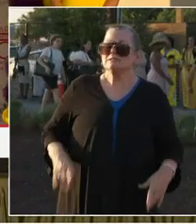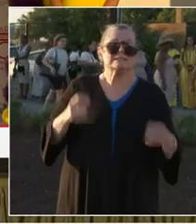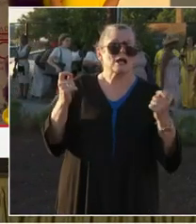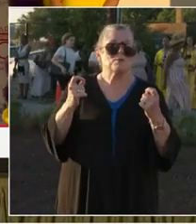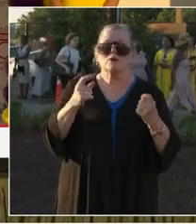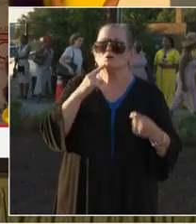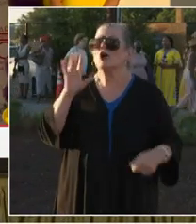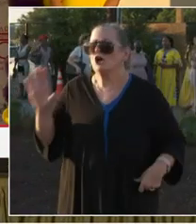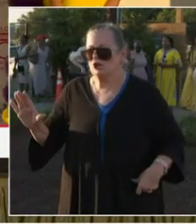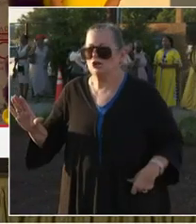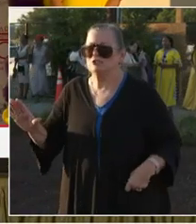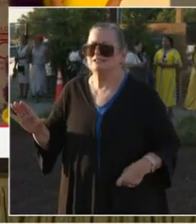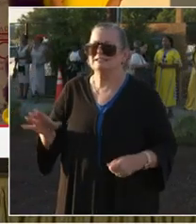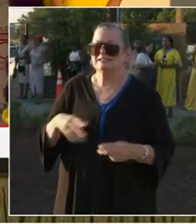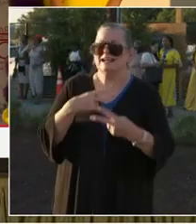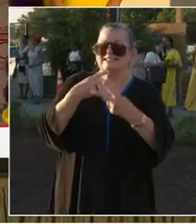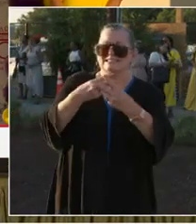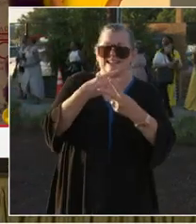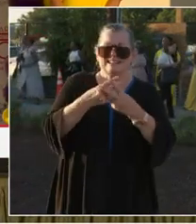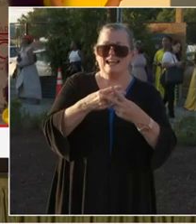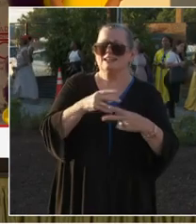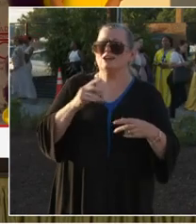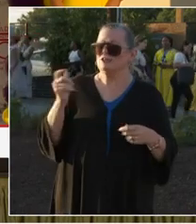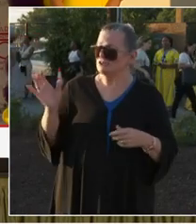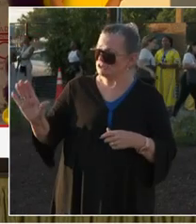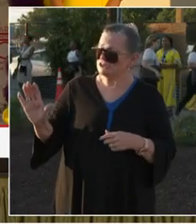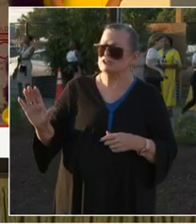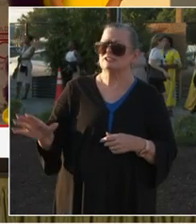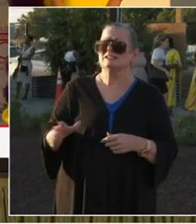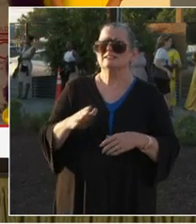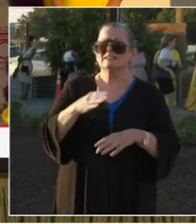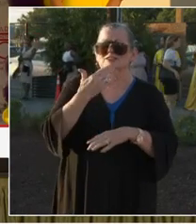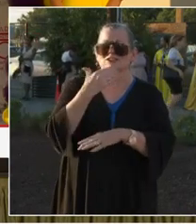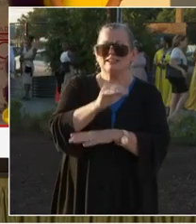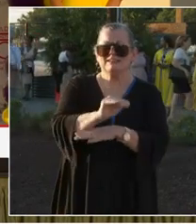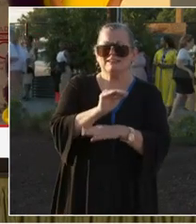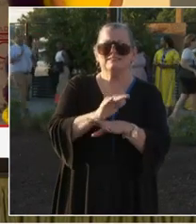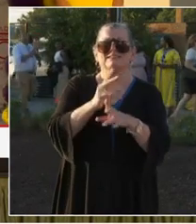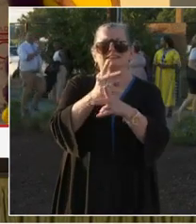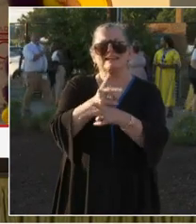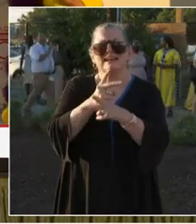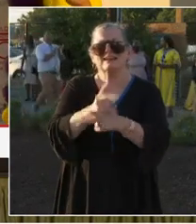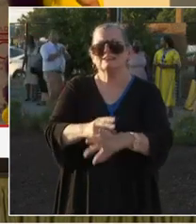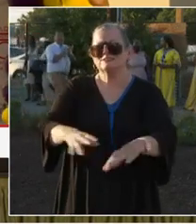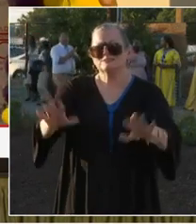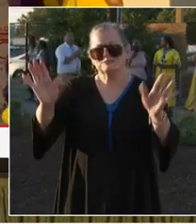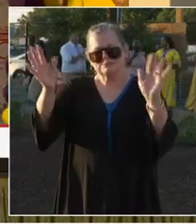with your hashtag celebrate her, and enjoy your evening. Stay well, everyone. Bye-bye.